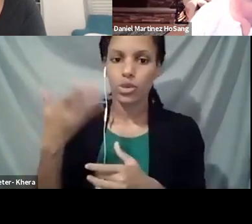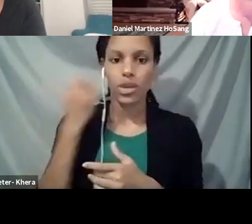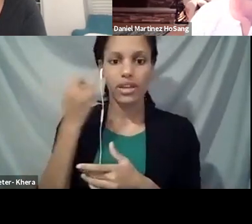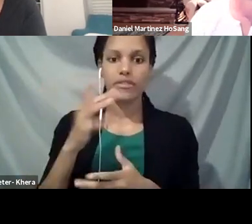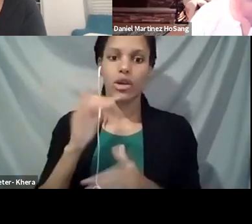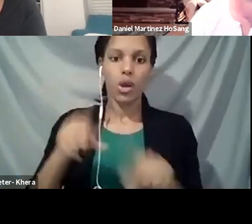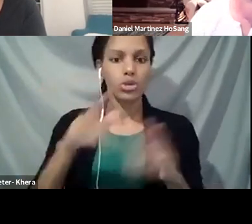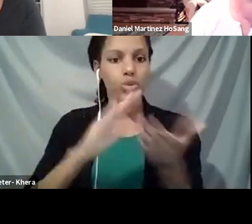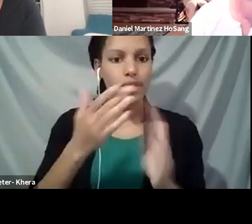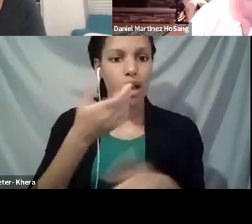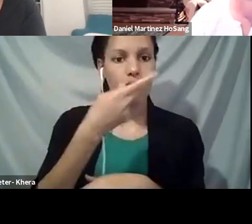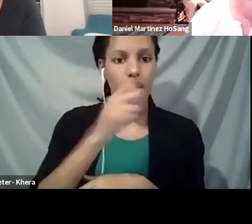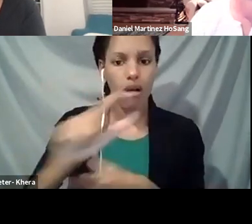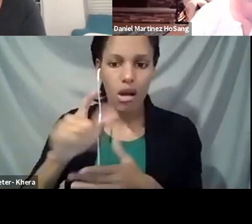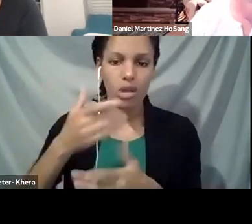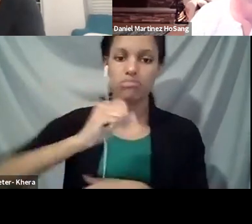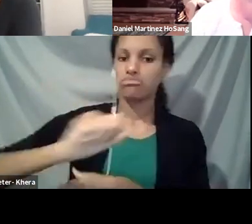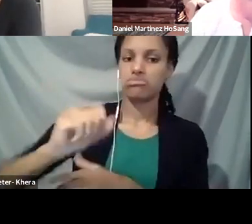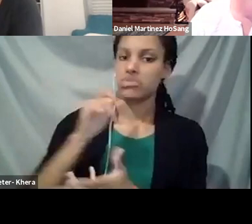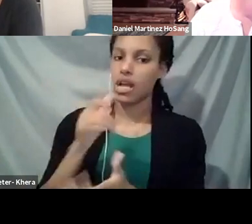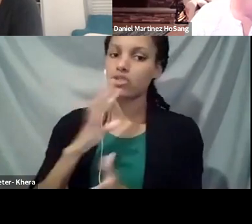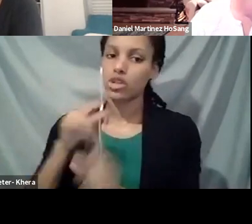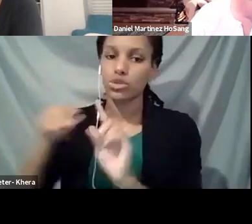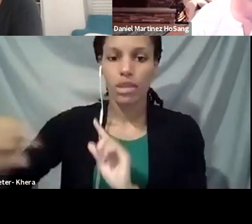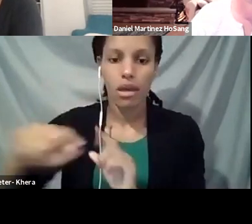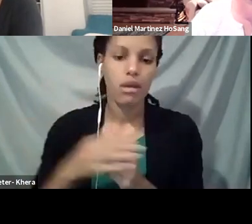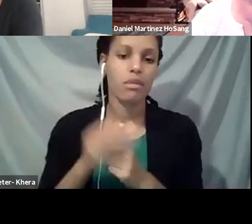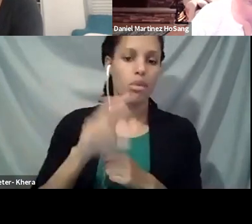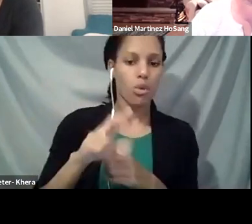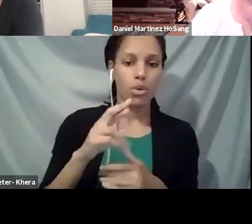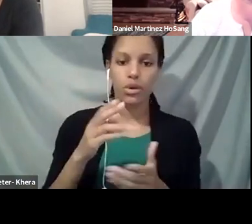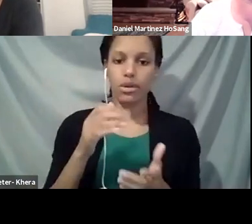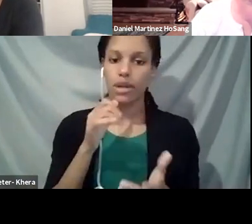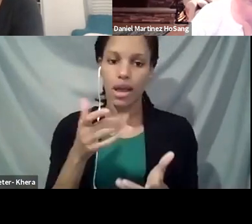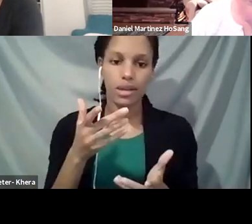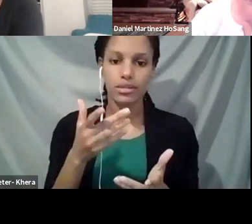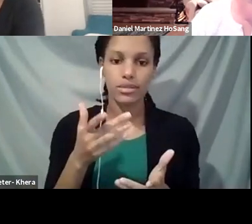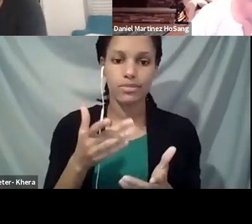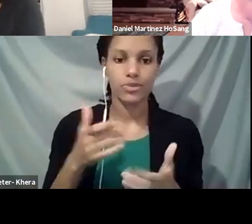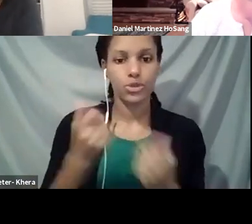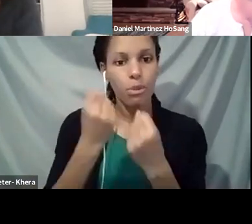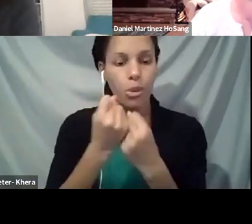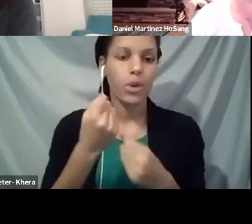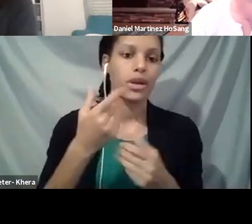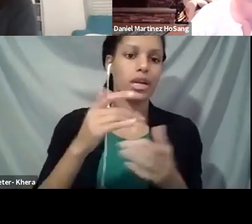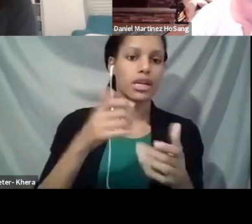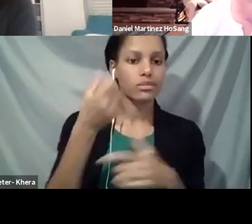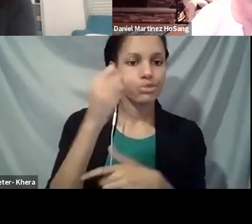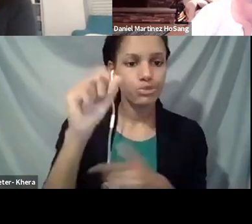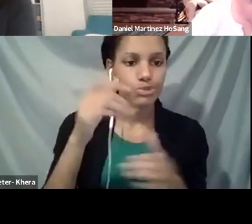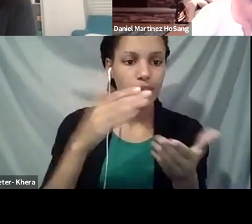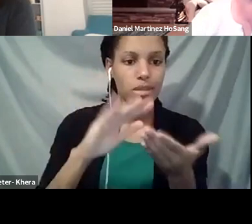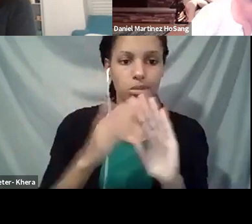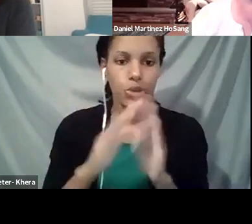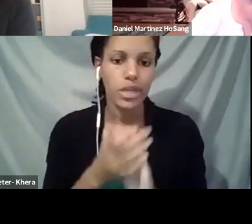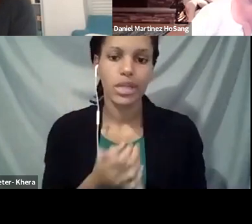lack of translation services at public events, and having difficulty getting press coverage of their movement. So even the community-based organization